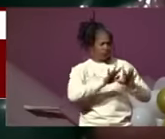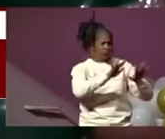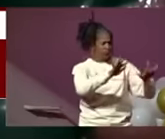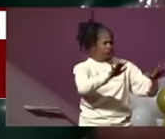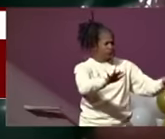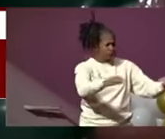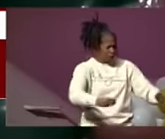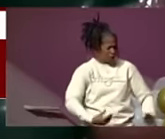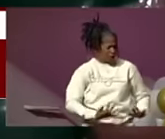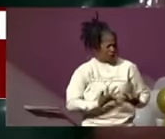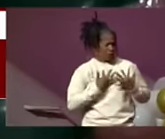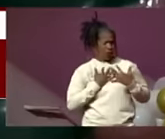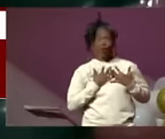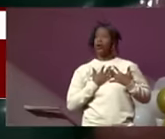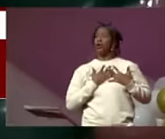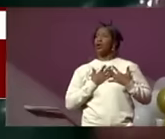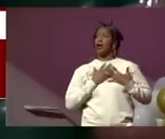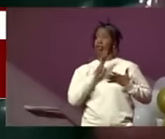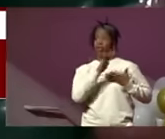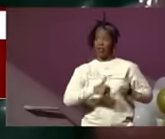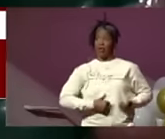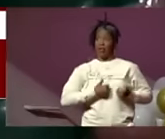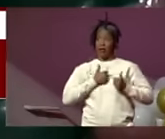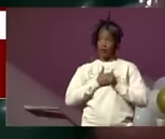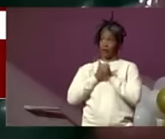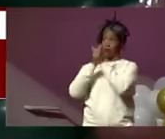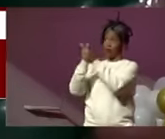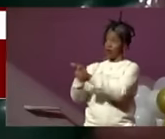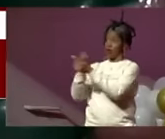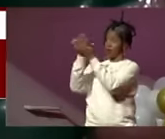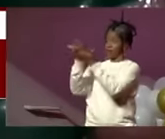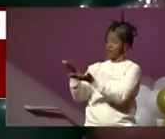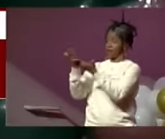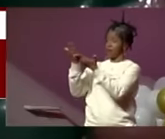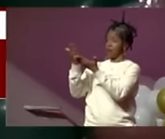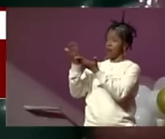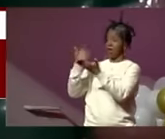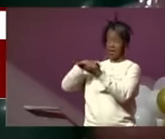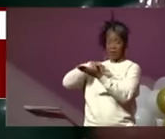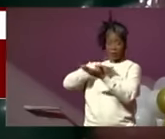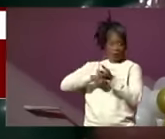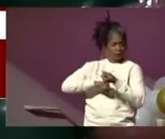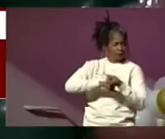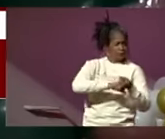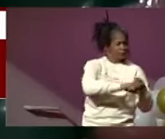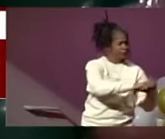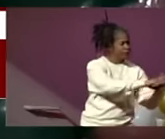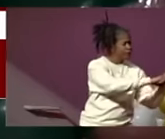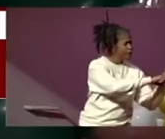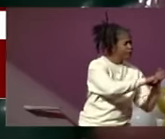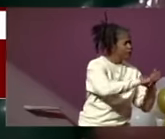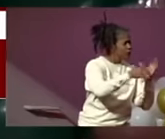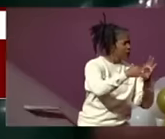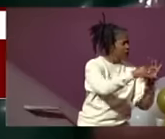Order their lives in your word. Use us as their family to love on them, connect with